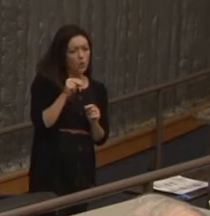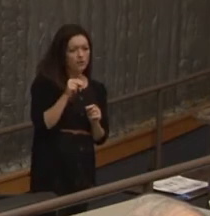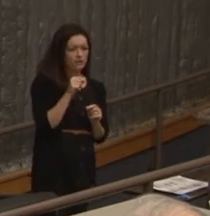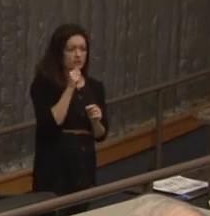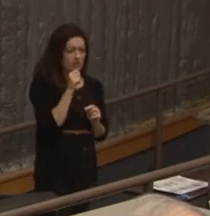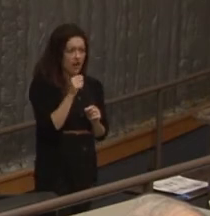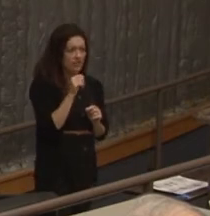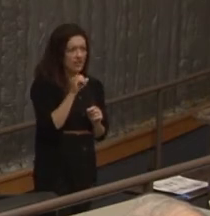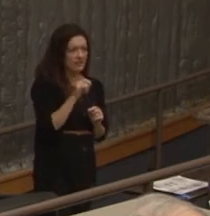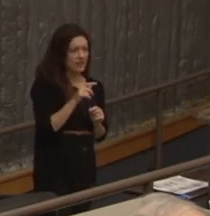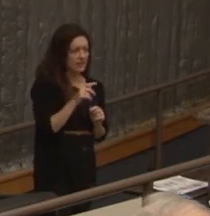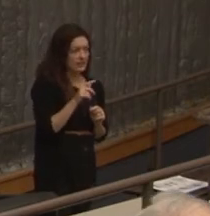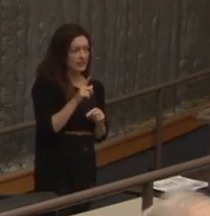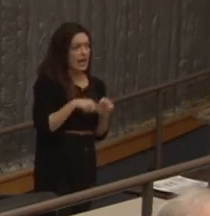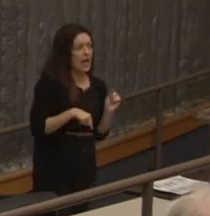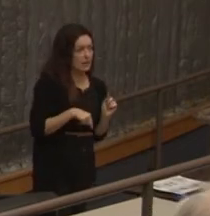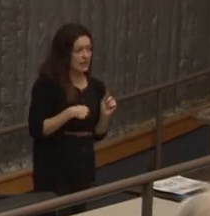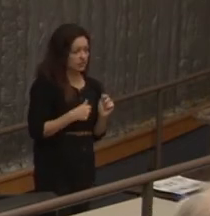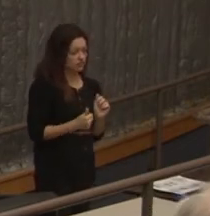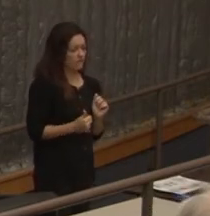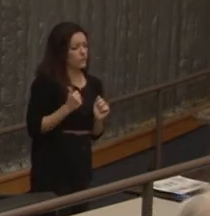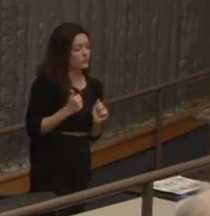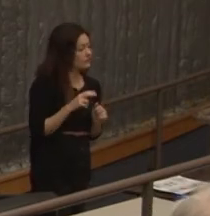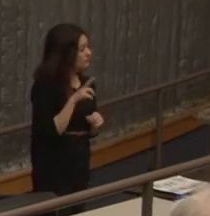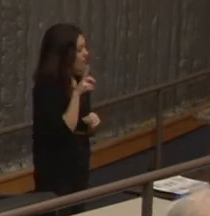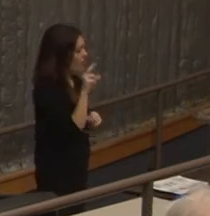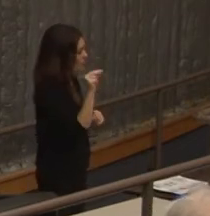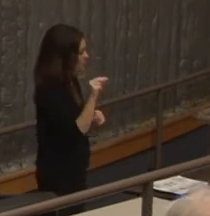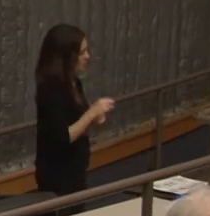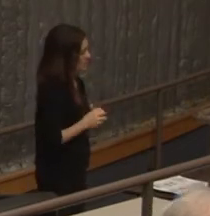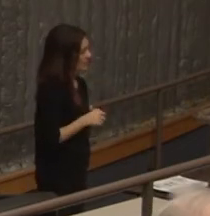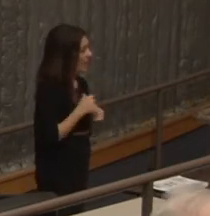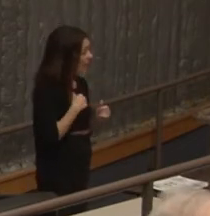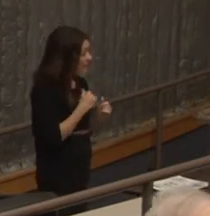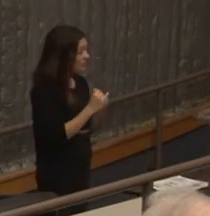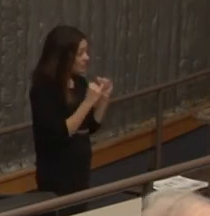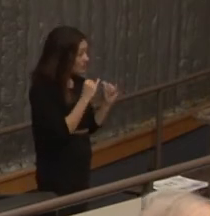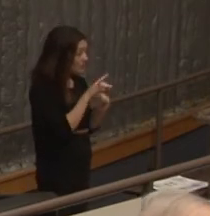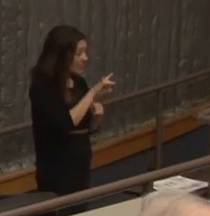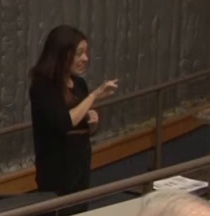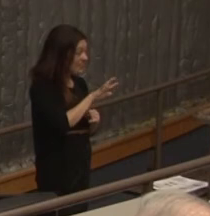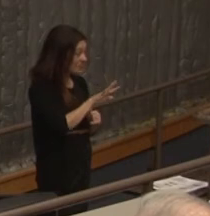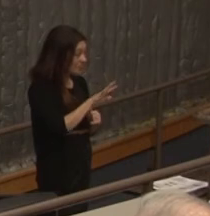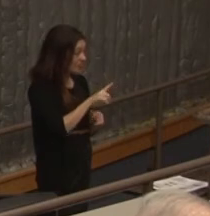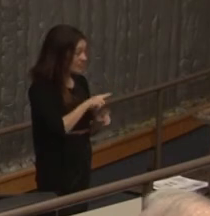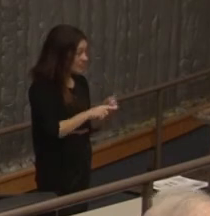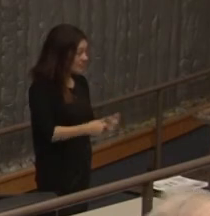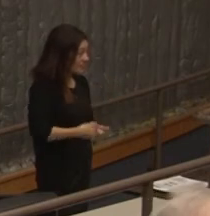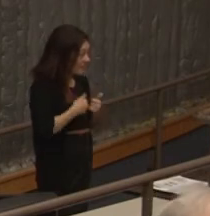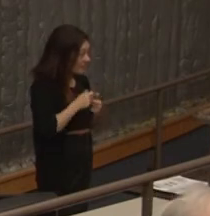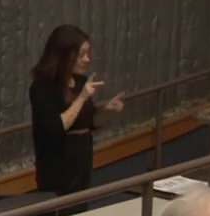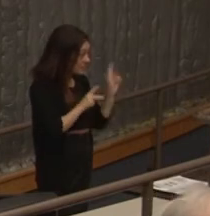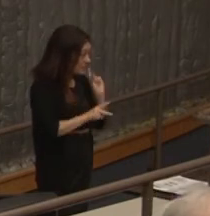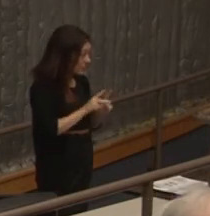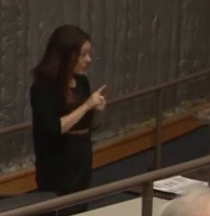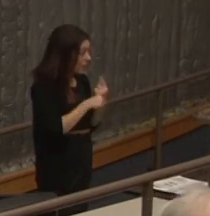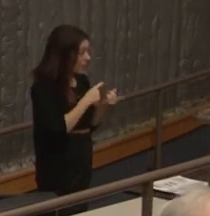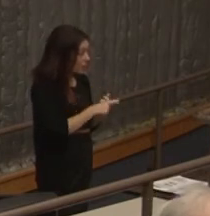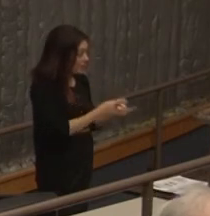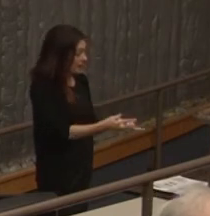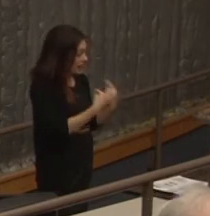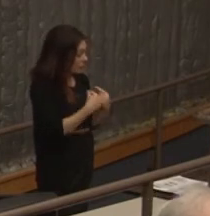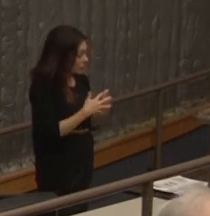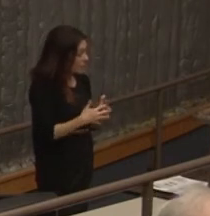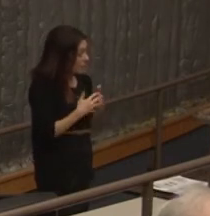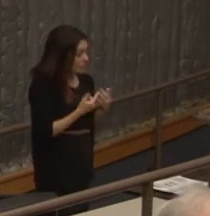84 survivors, and almost without exception, they told me when they came over to the United States, they tried to tell